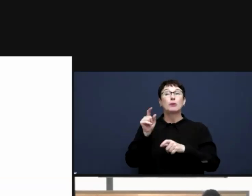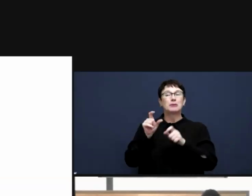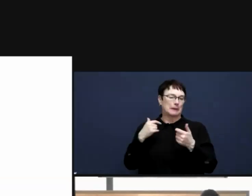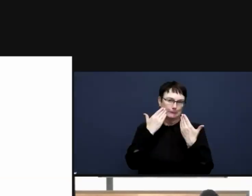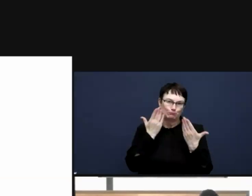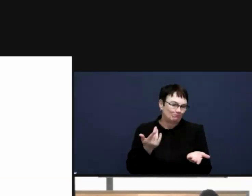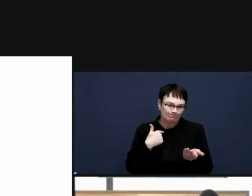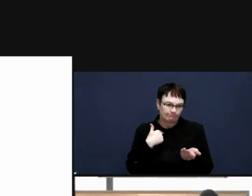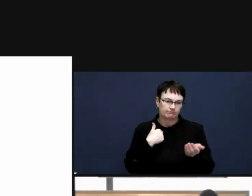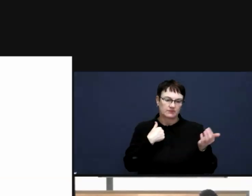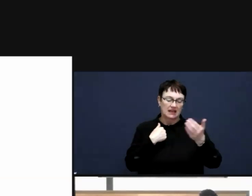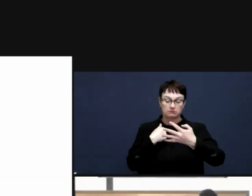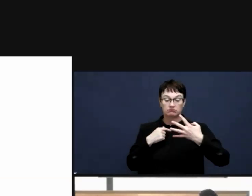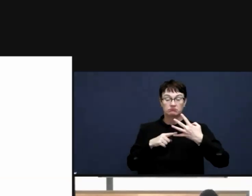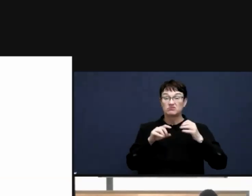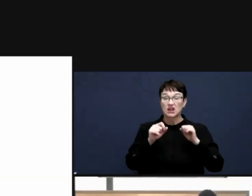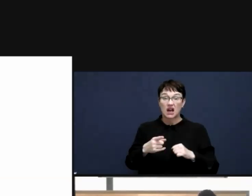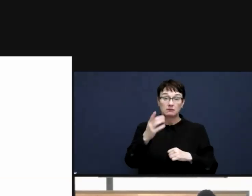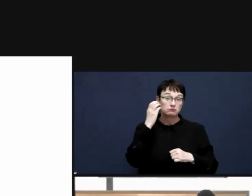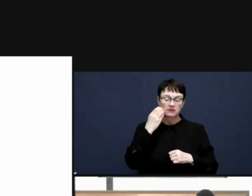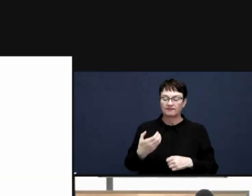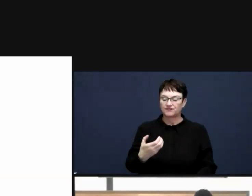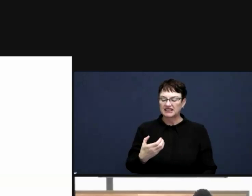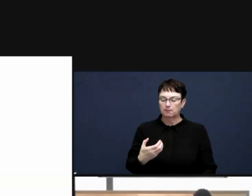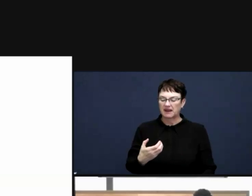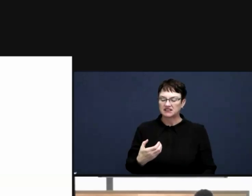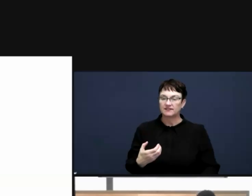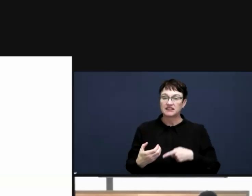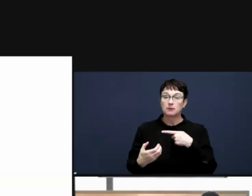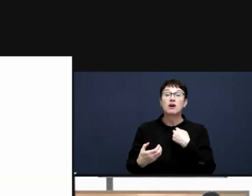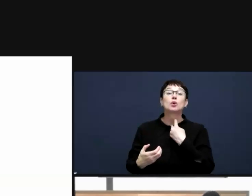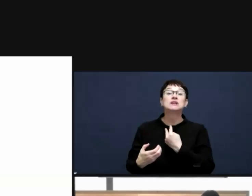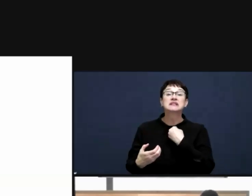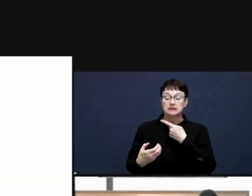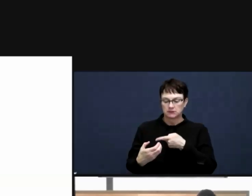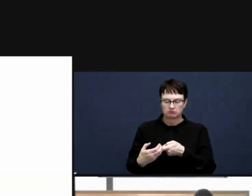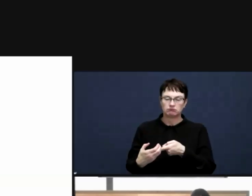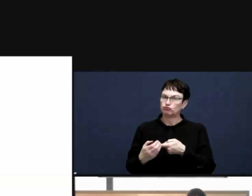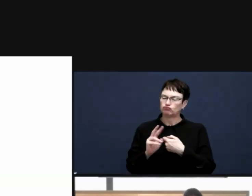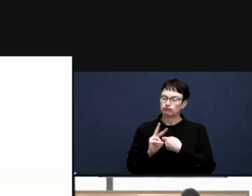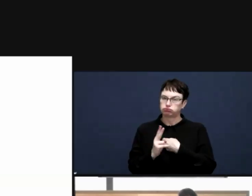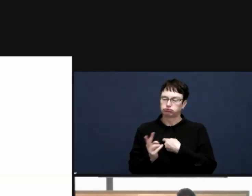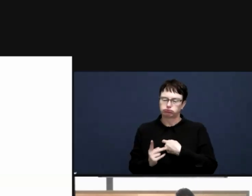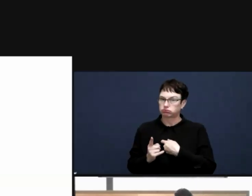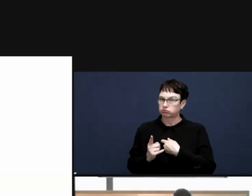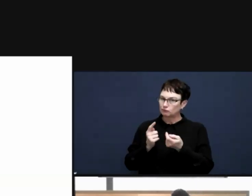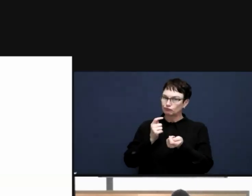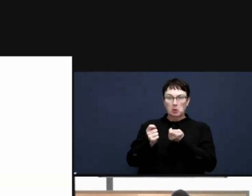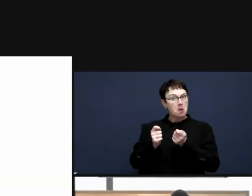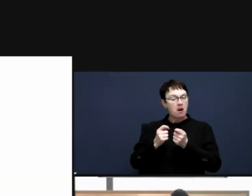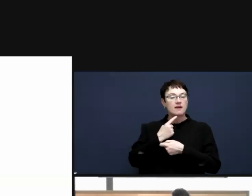control your complete device with only your voice. And although the numbers may be not that